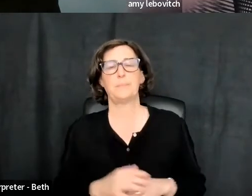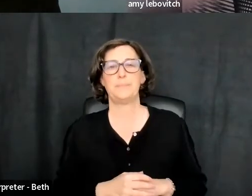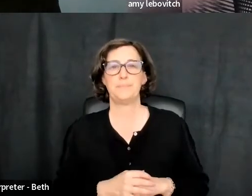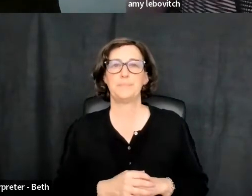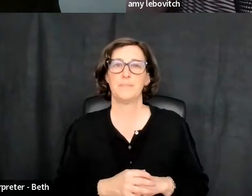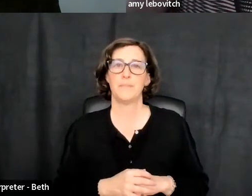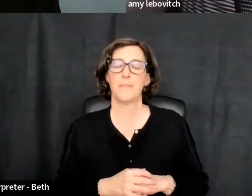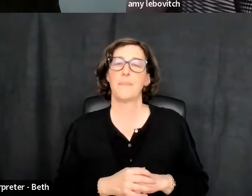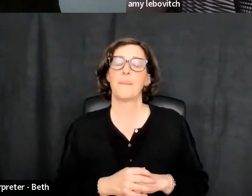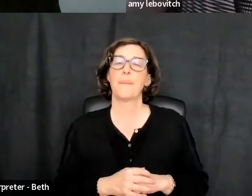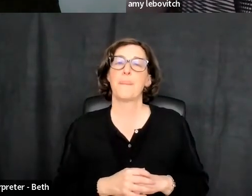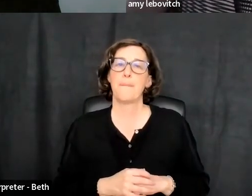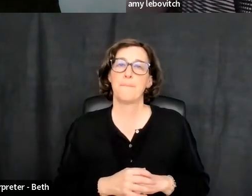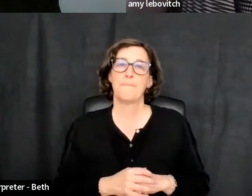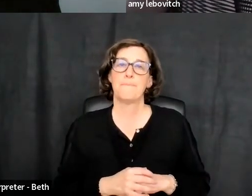But